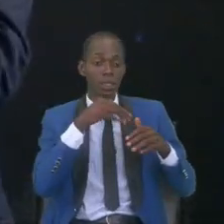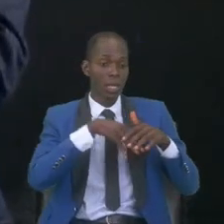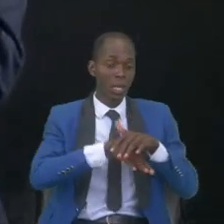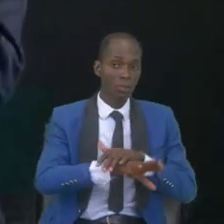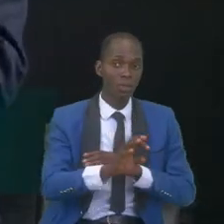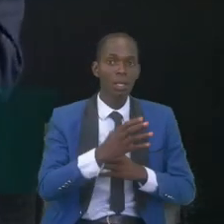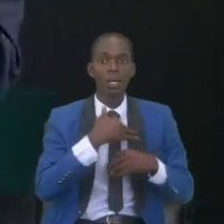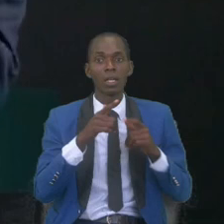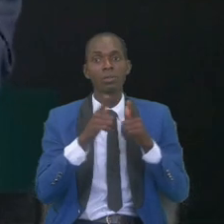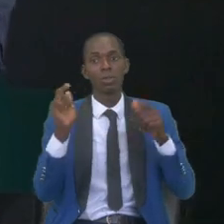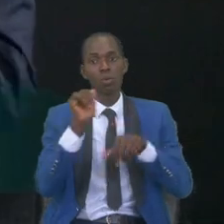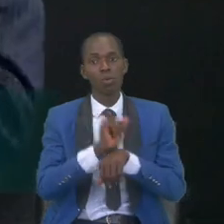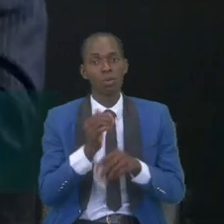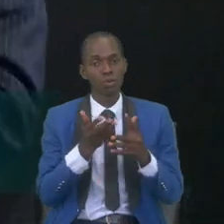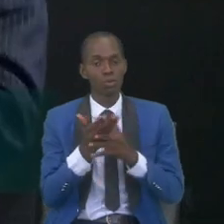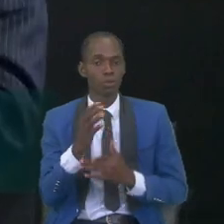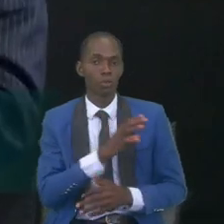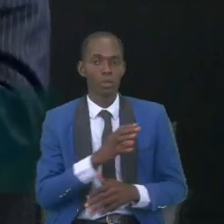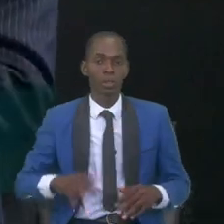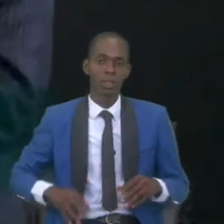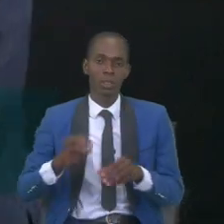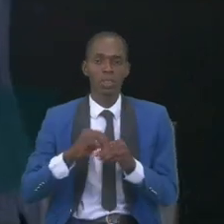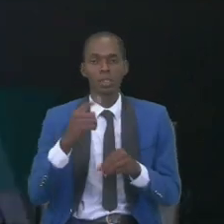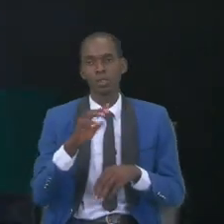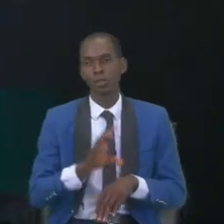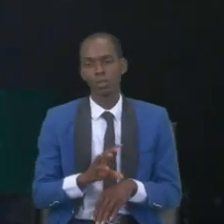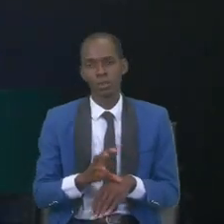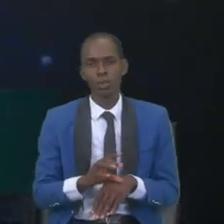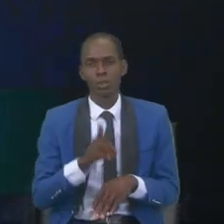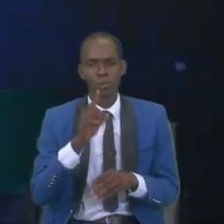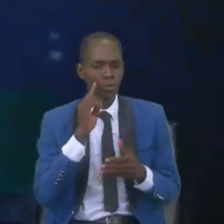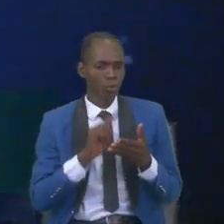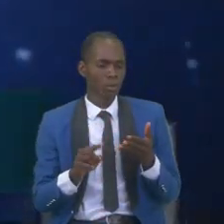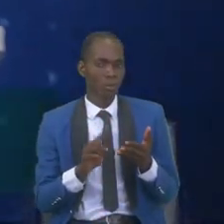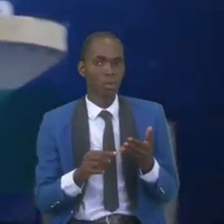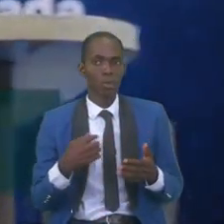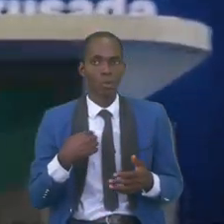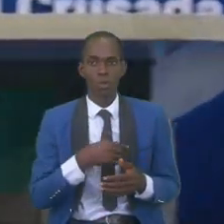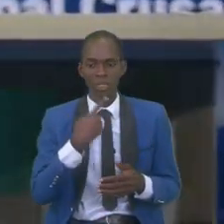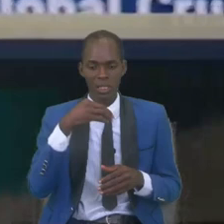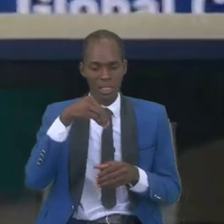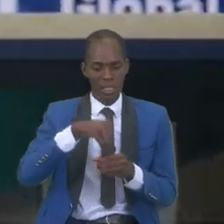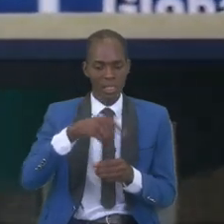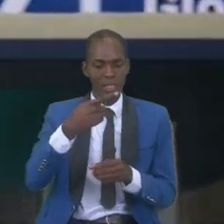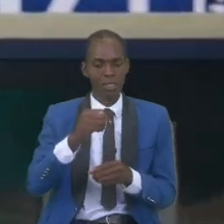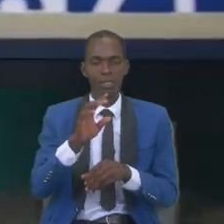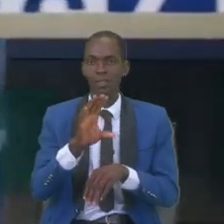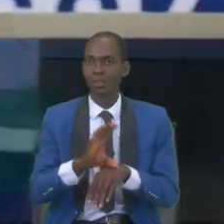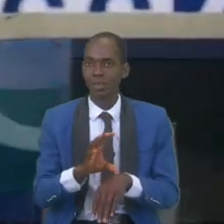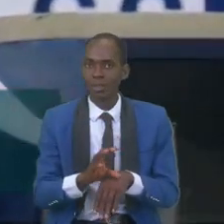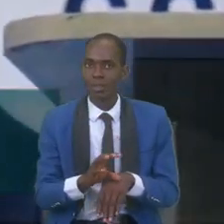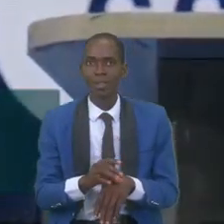through Christ in the church. You notice we say in the church, you have come